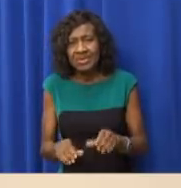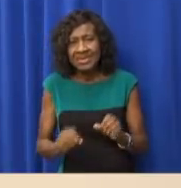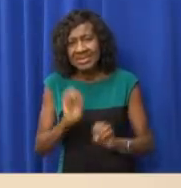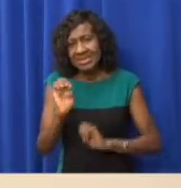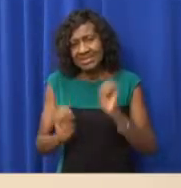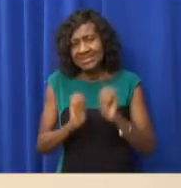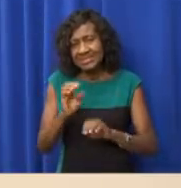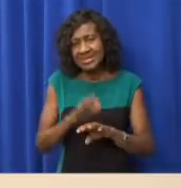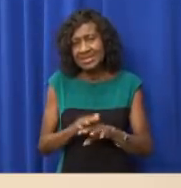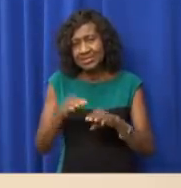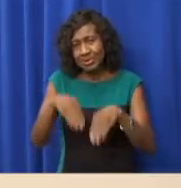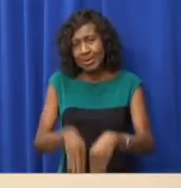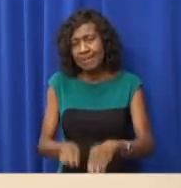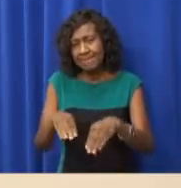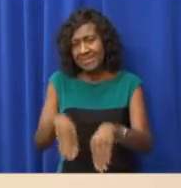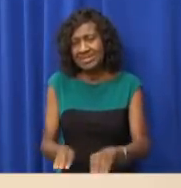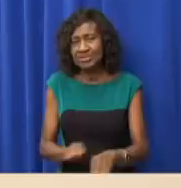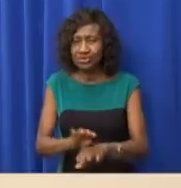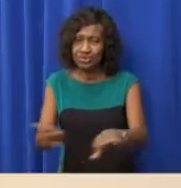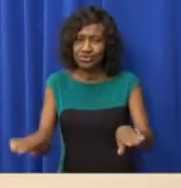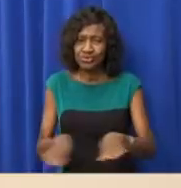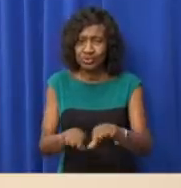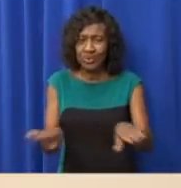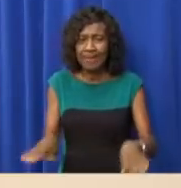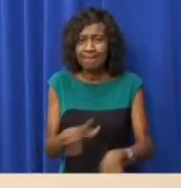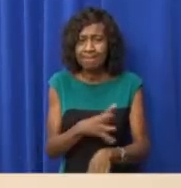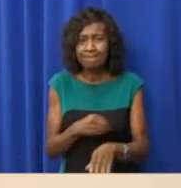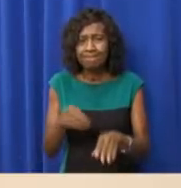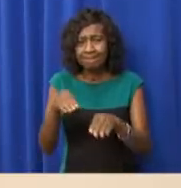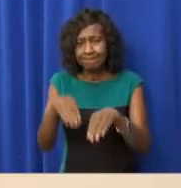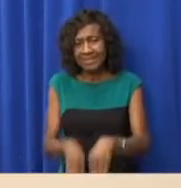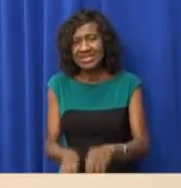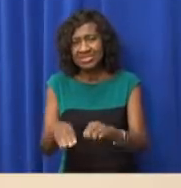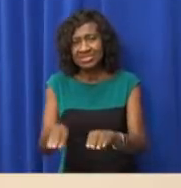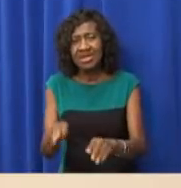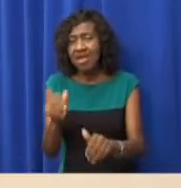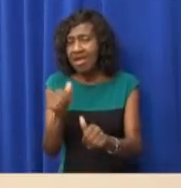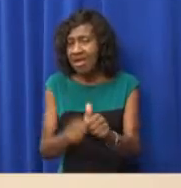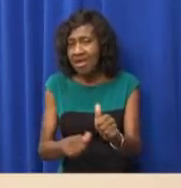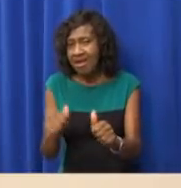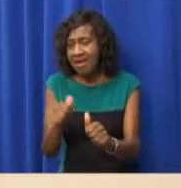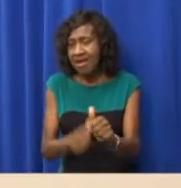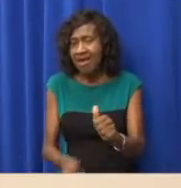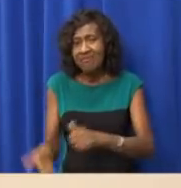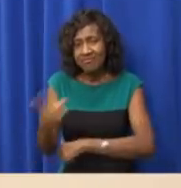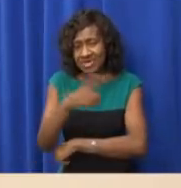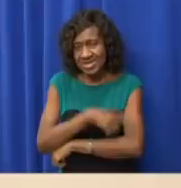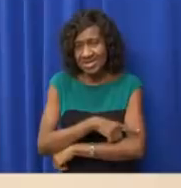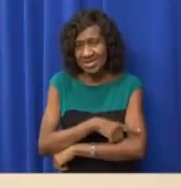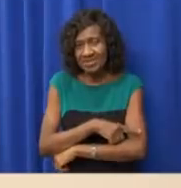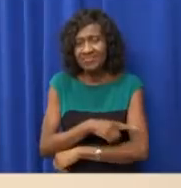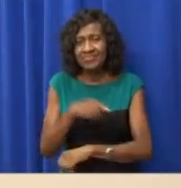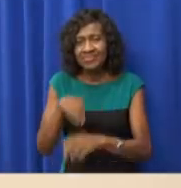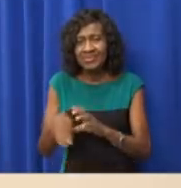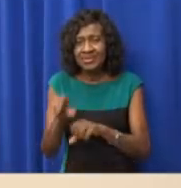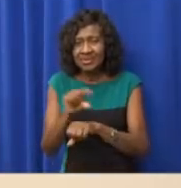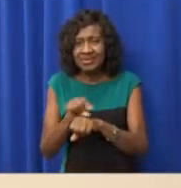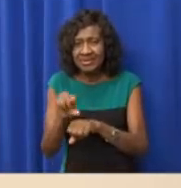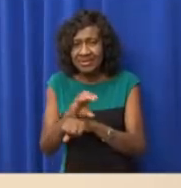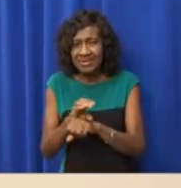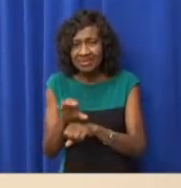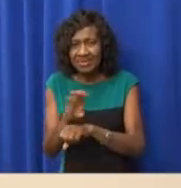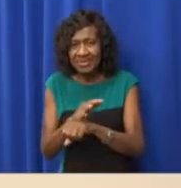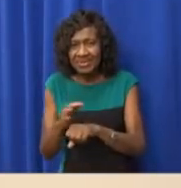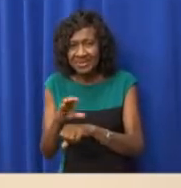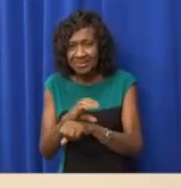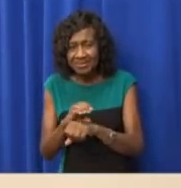beach, swim in the sea, and fish from the shoreline on any day, including Sundays. In Grand Cayman and Cayman Brac, you'll be able to go fishing with up to